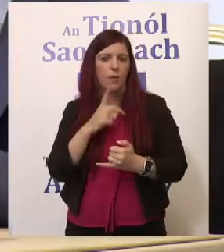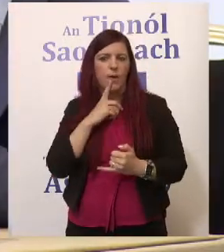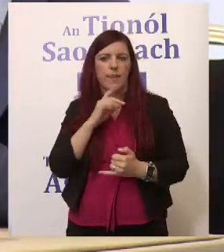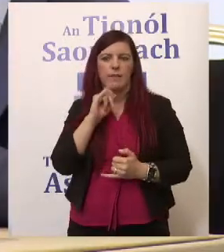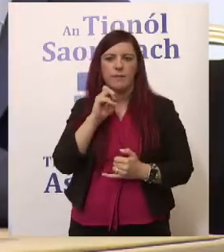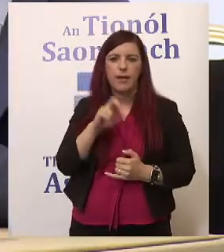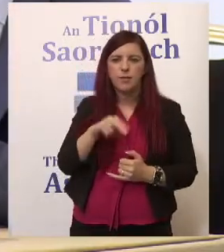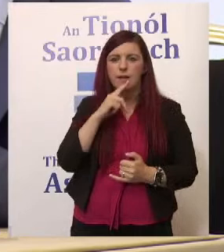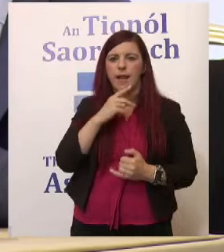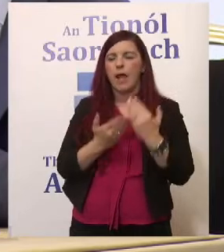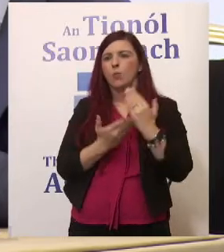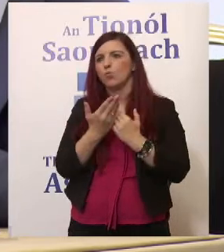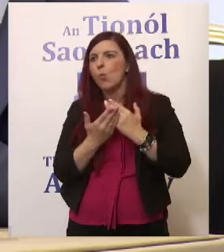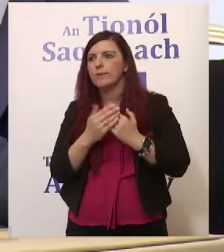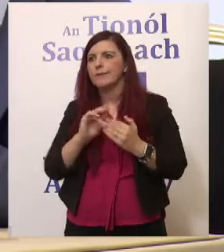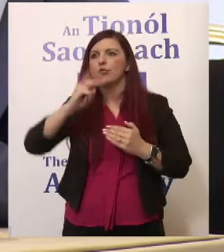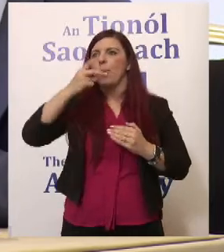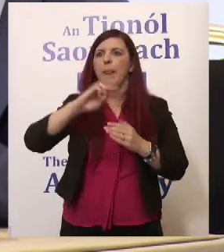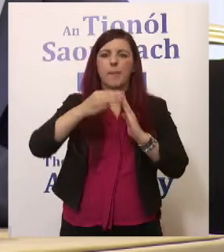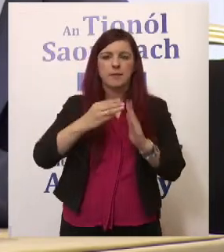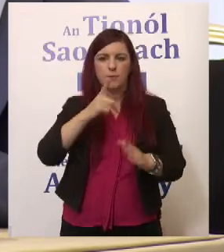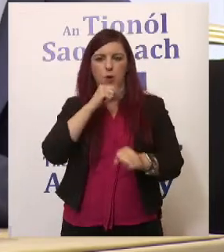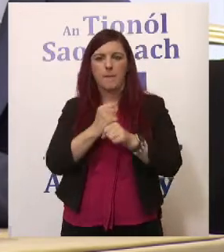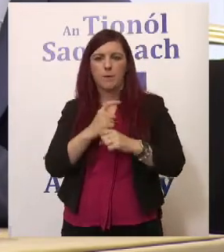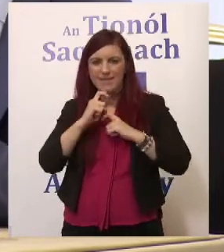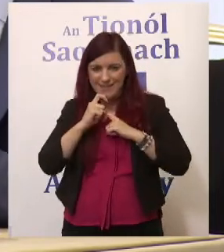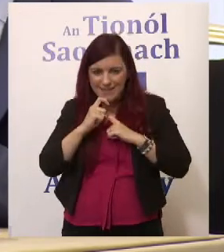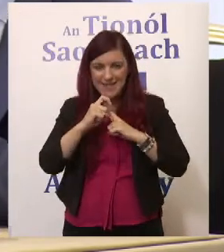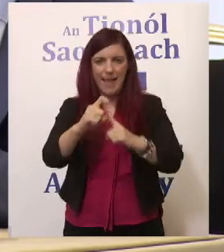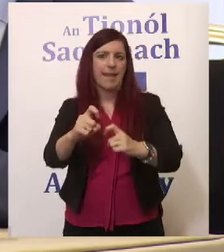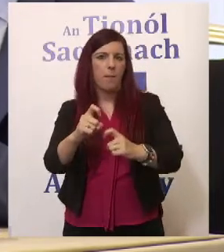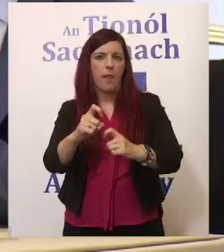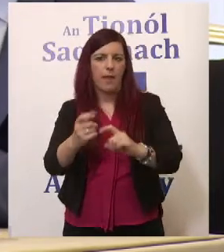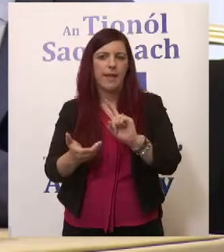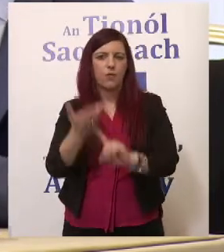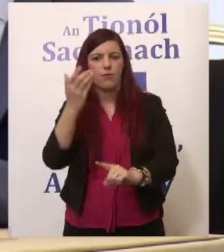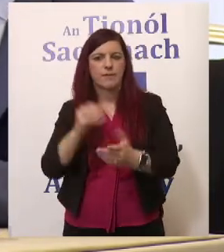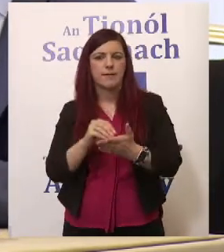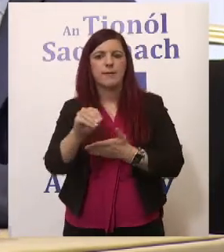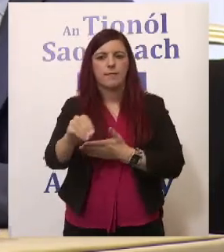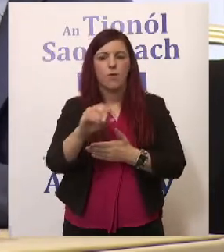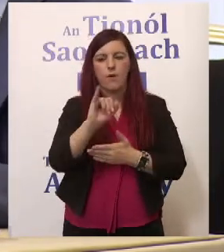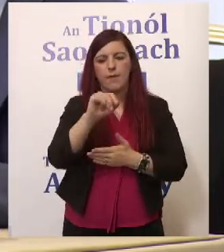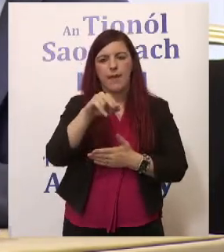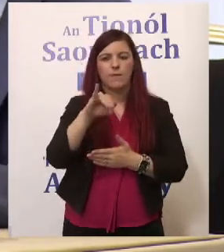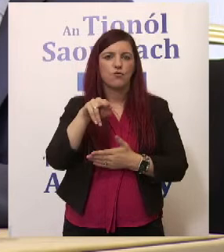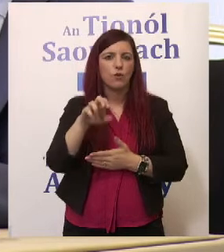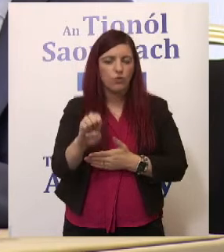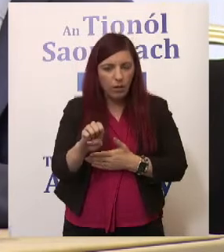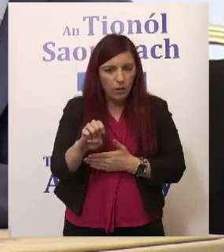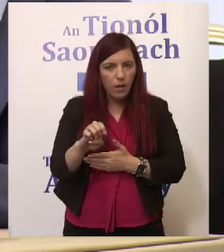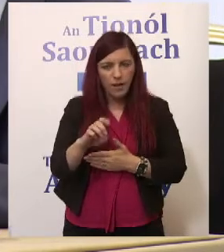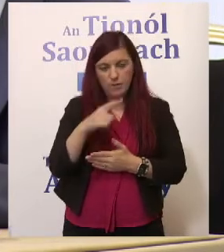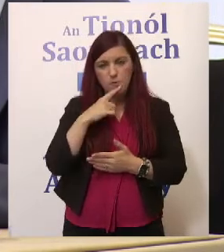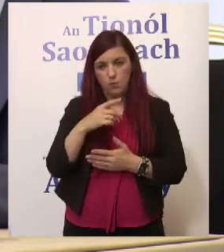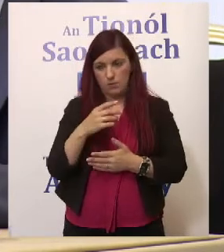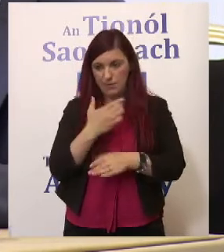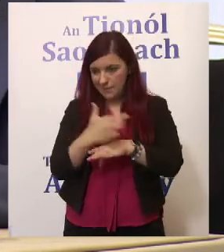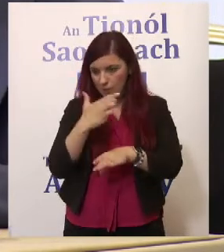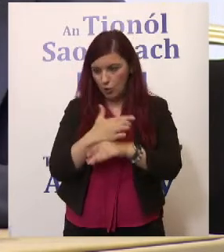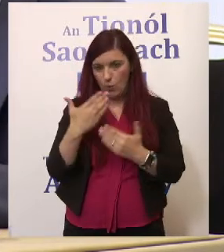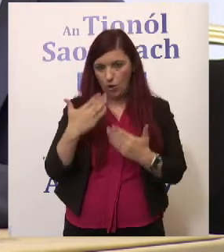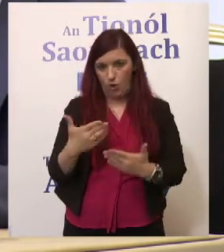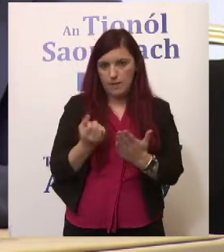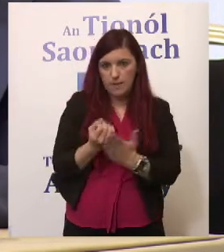wood is twice the price or whatever, but sustaining that. We've a habit in recession and downturn to maintain current spending and